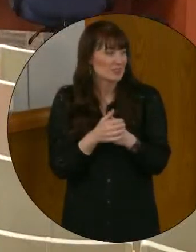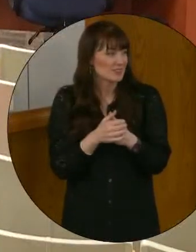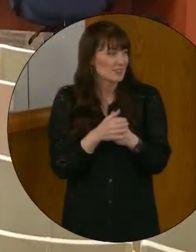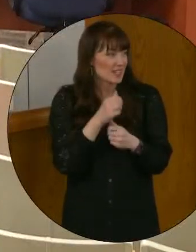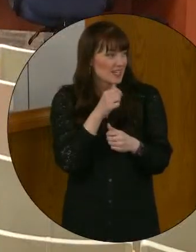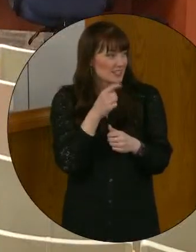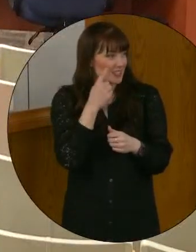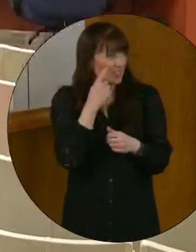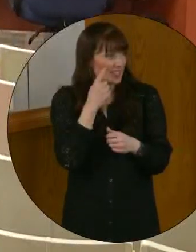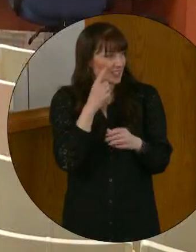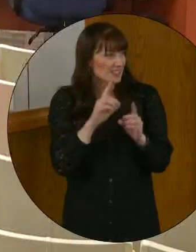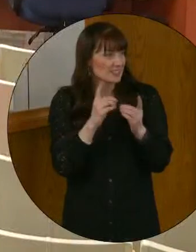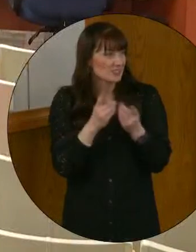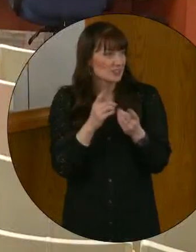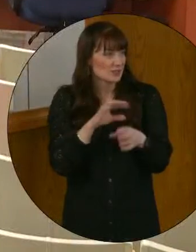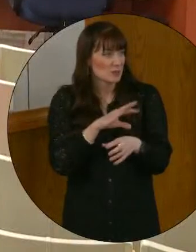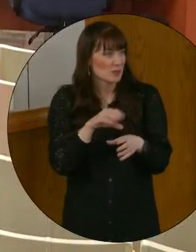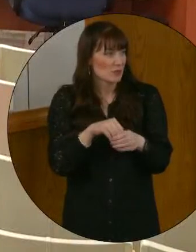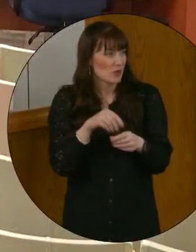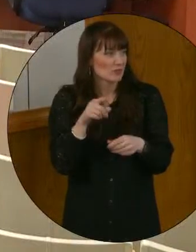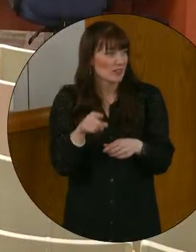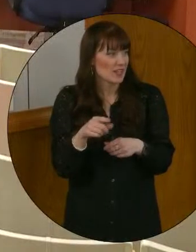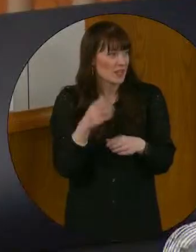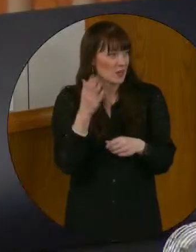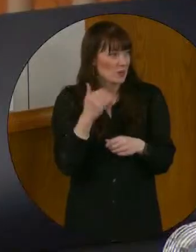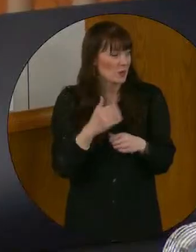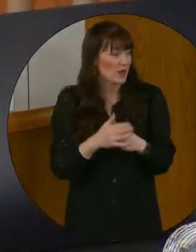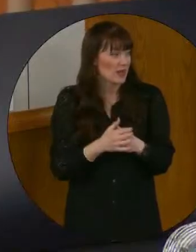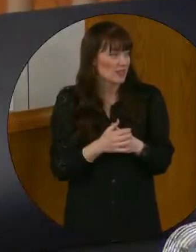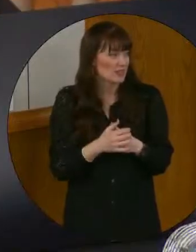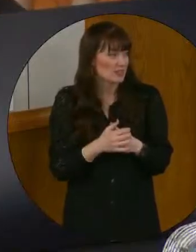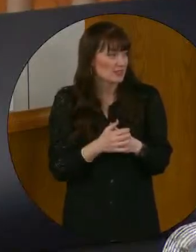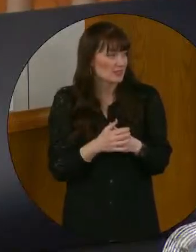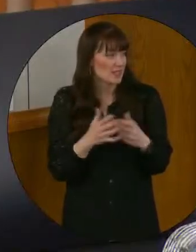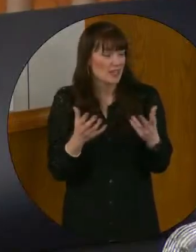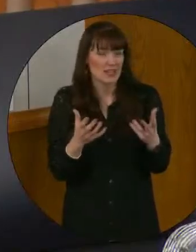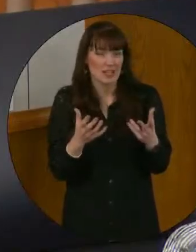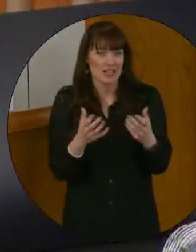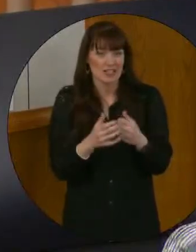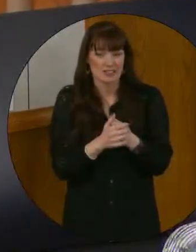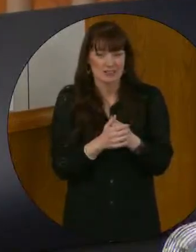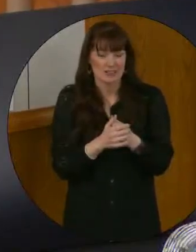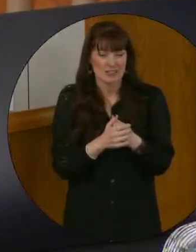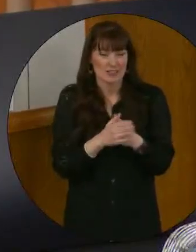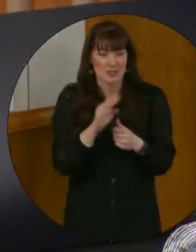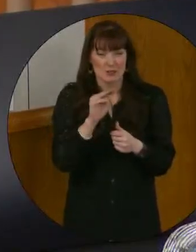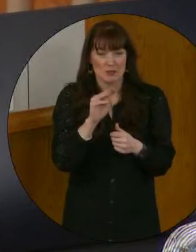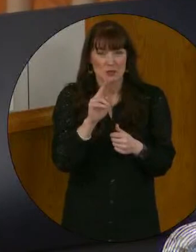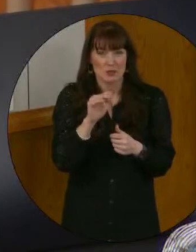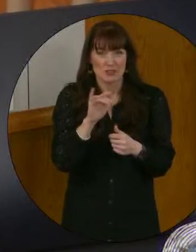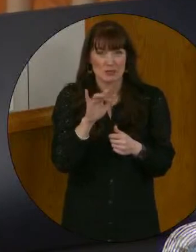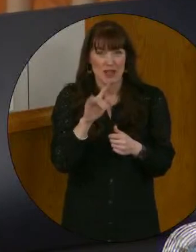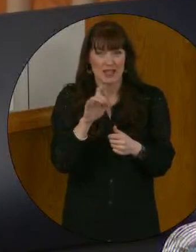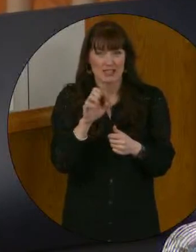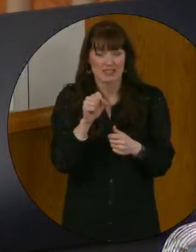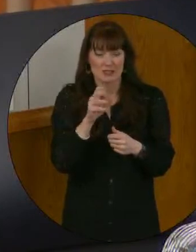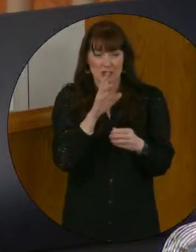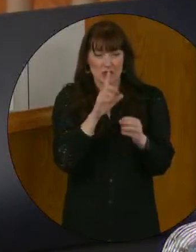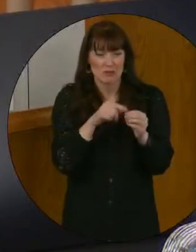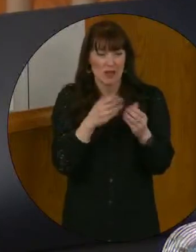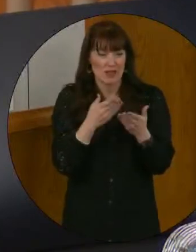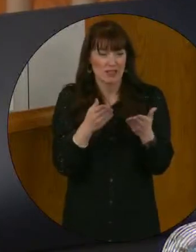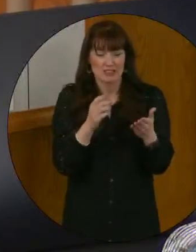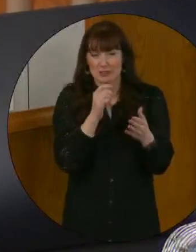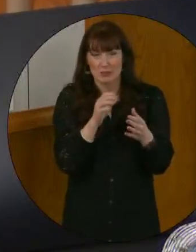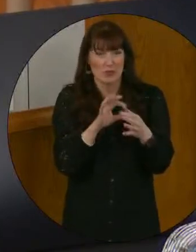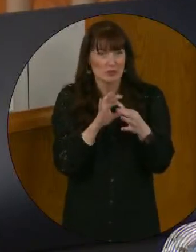the school board needed to be involved in it, because it was a bunch of municipalities who were talking about things that were not